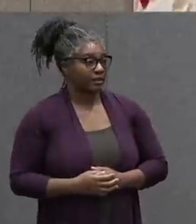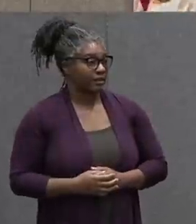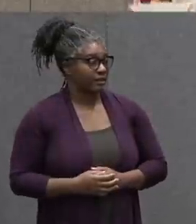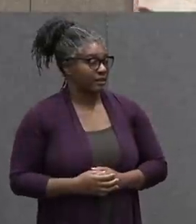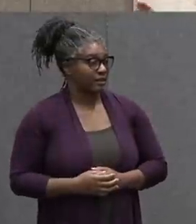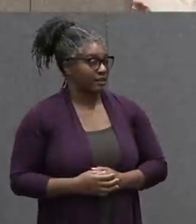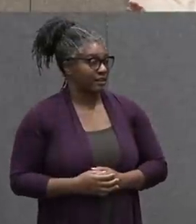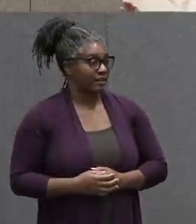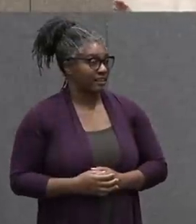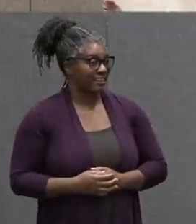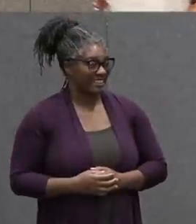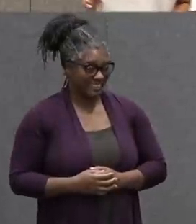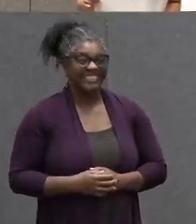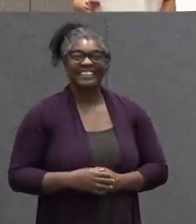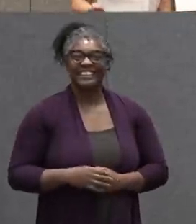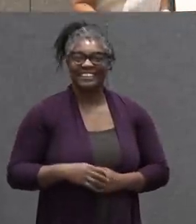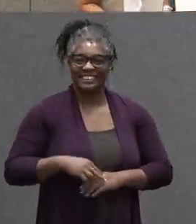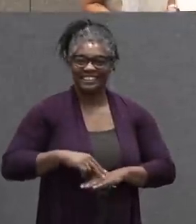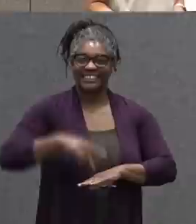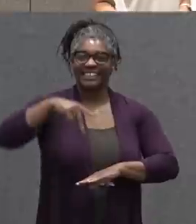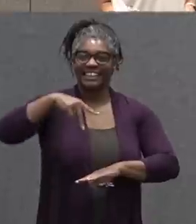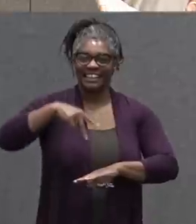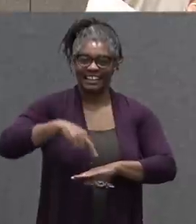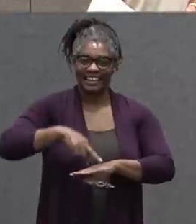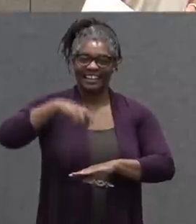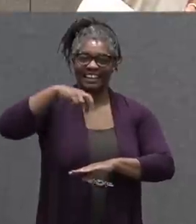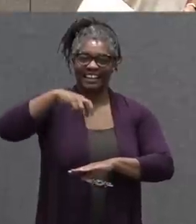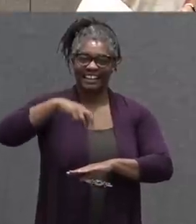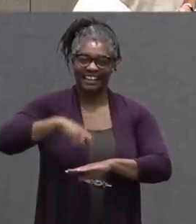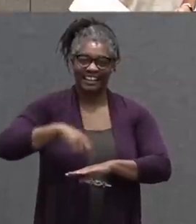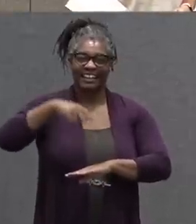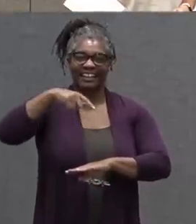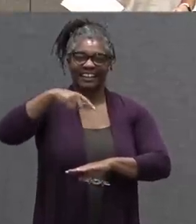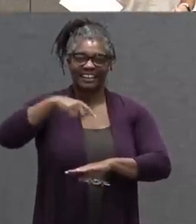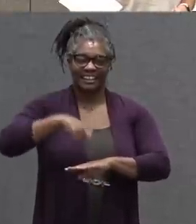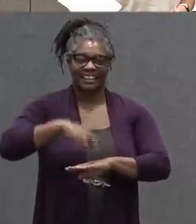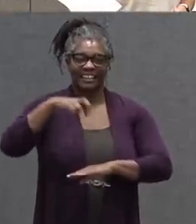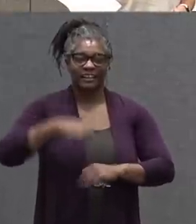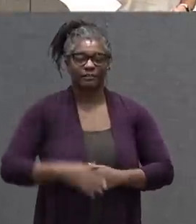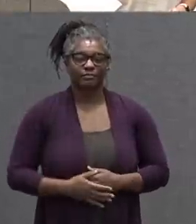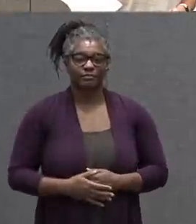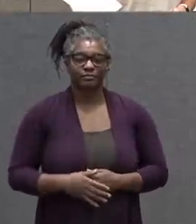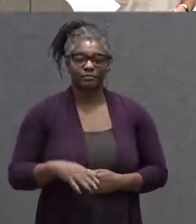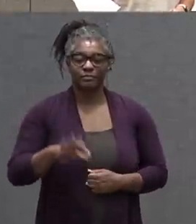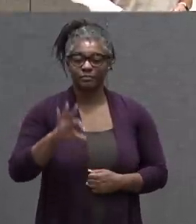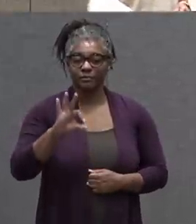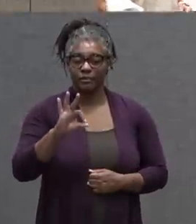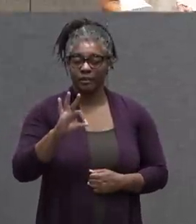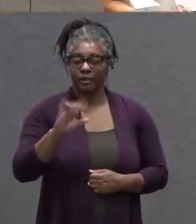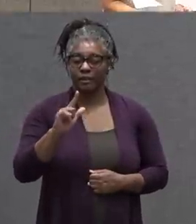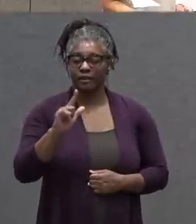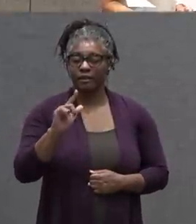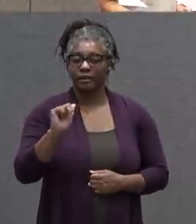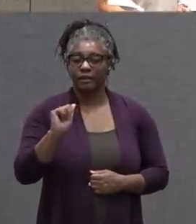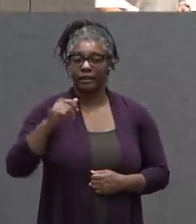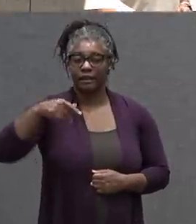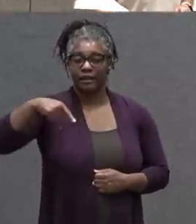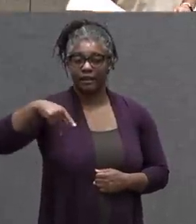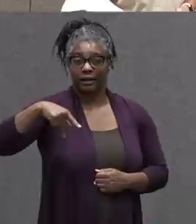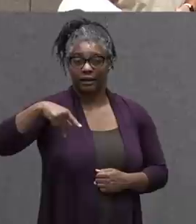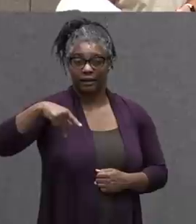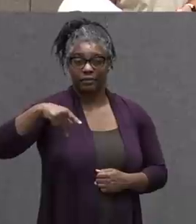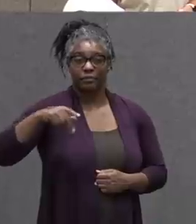They got it, skipping. Okay, Simon says, flap your arms.